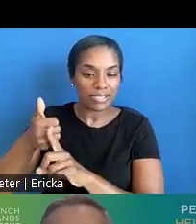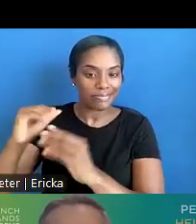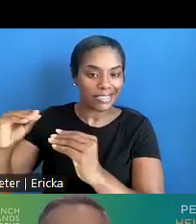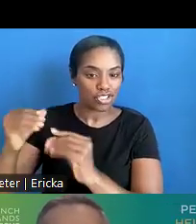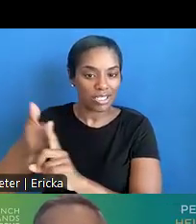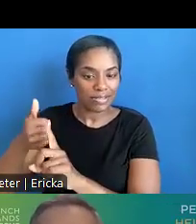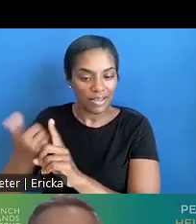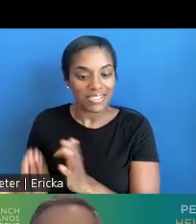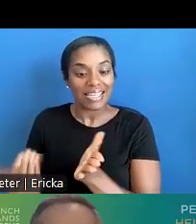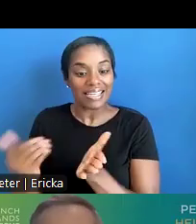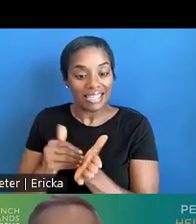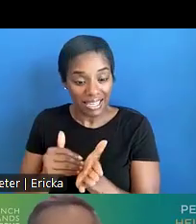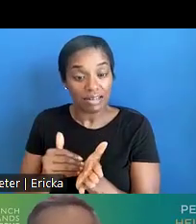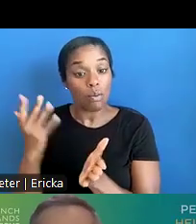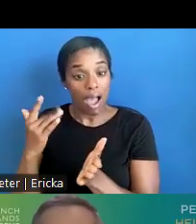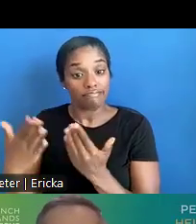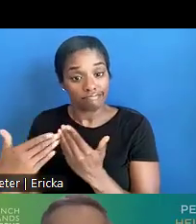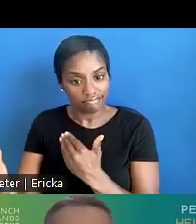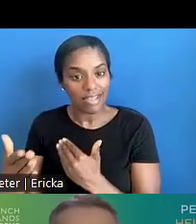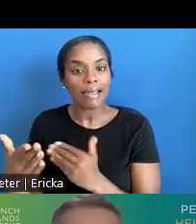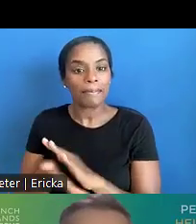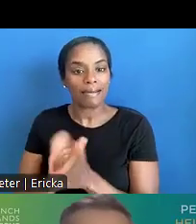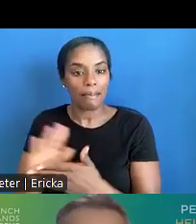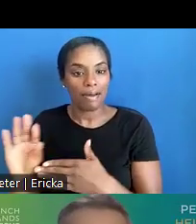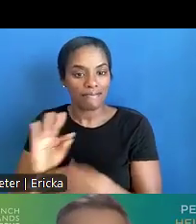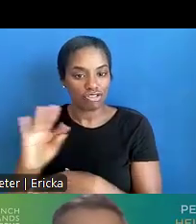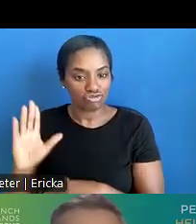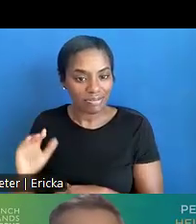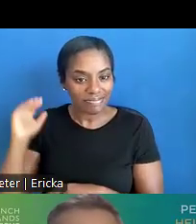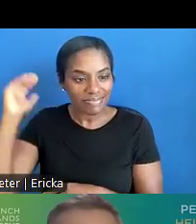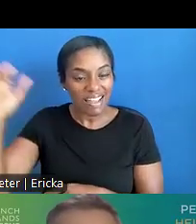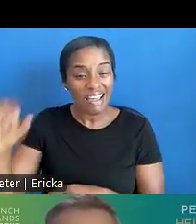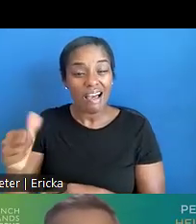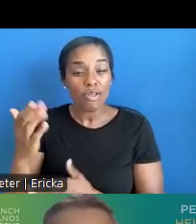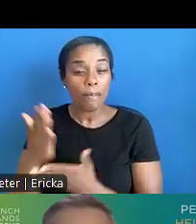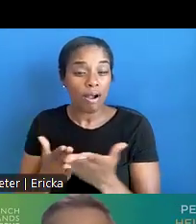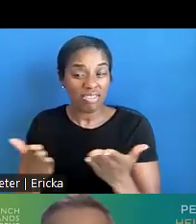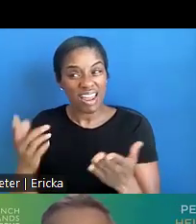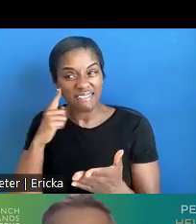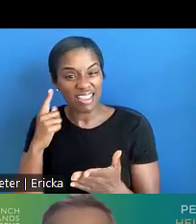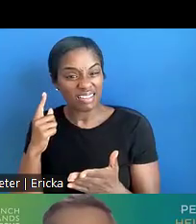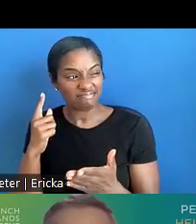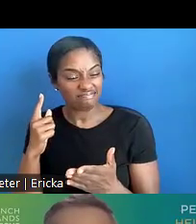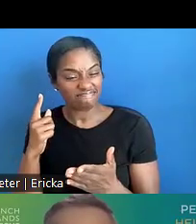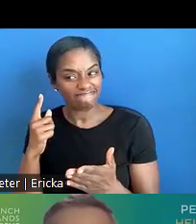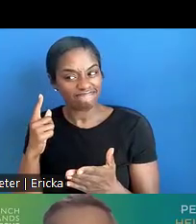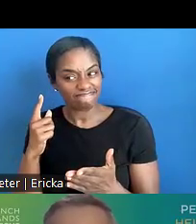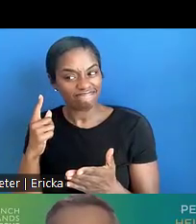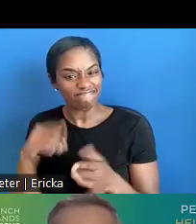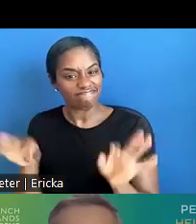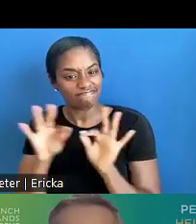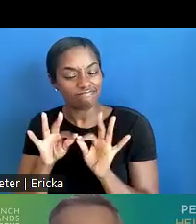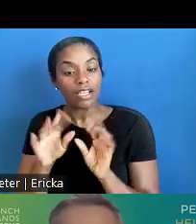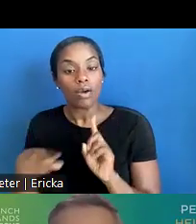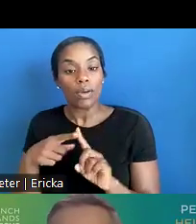functional adult as they move forward in the world. Because the other piece of this that I think is worth highlighting is that when individuals